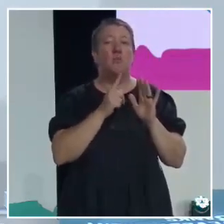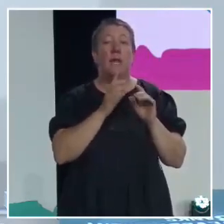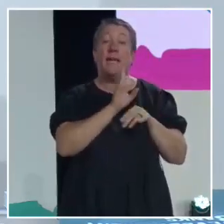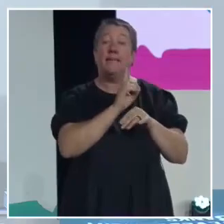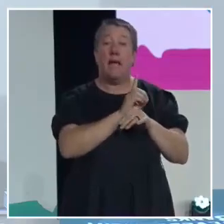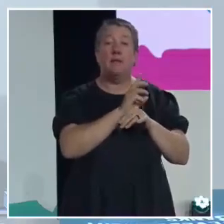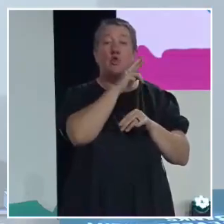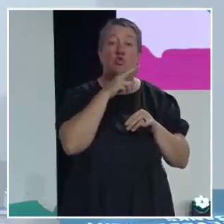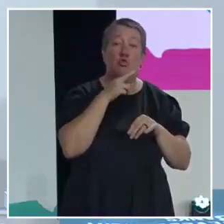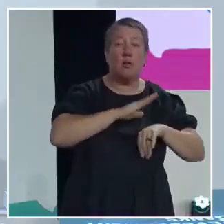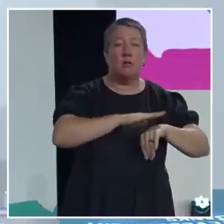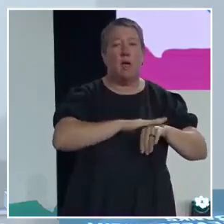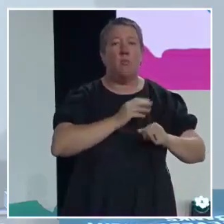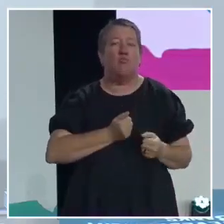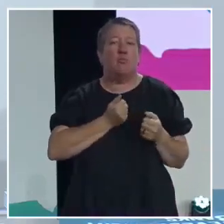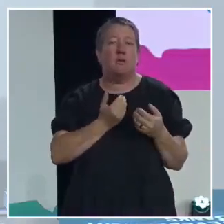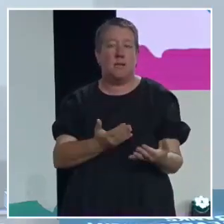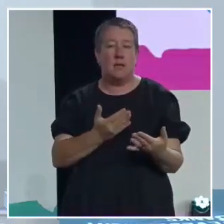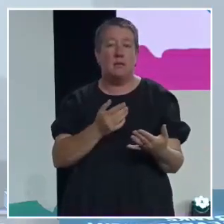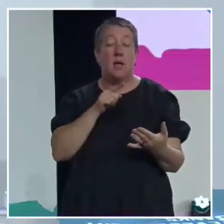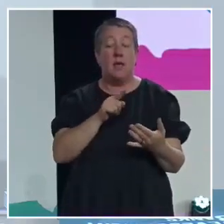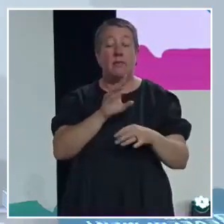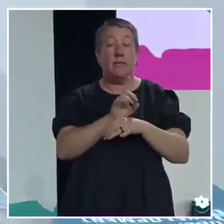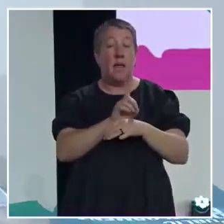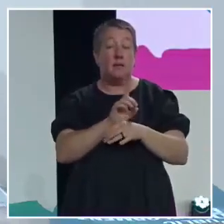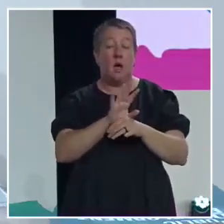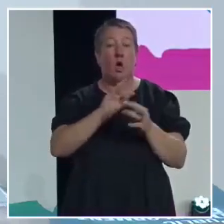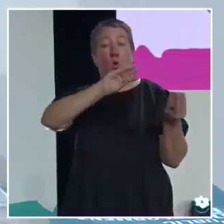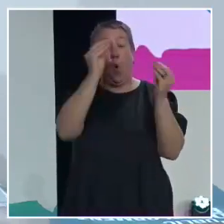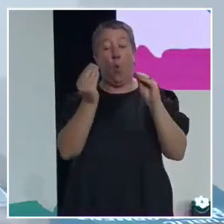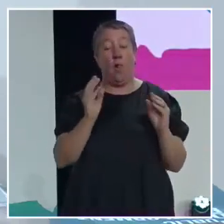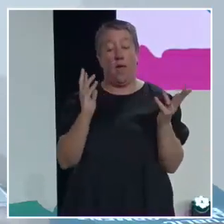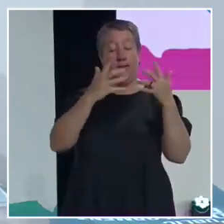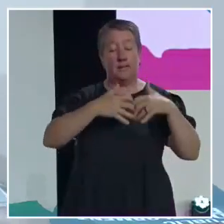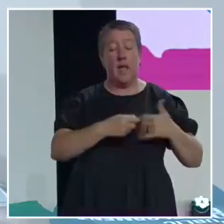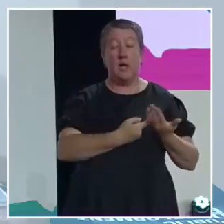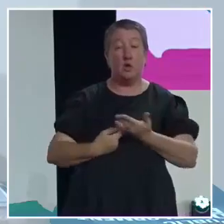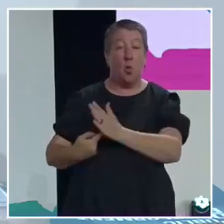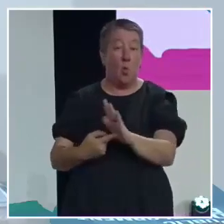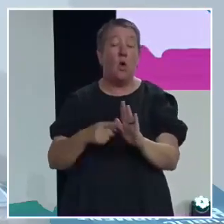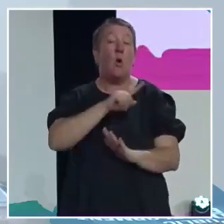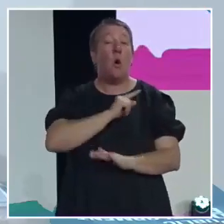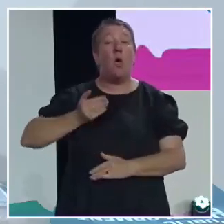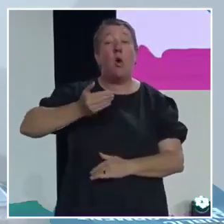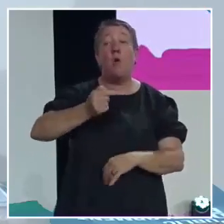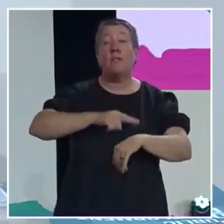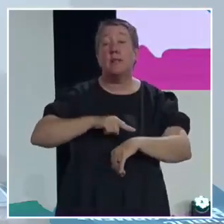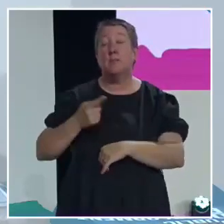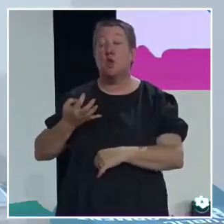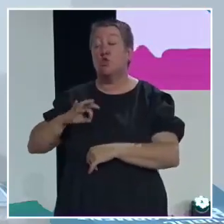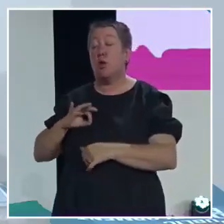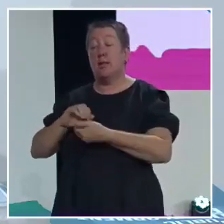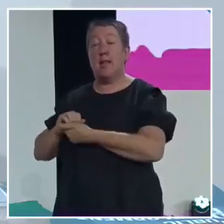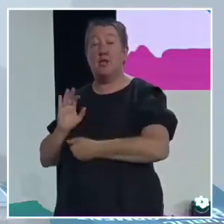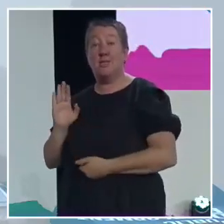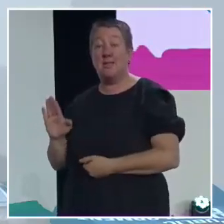real time, collating that data, and showcasing that data, because oftentimes the data that the credit rating